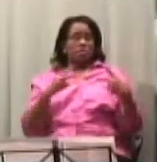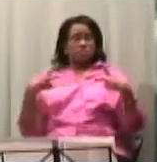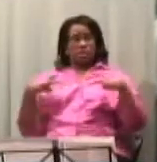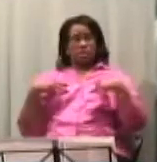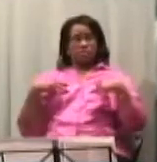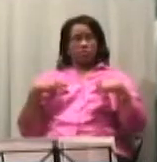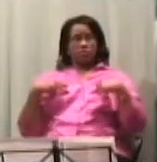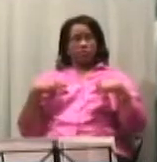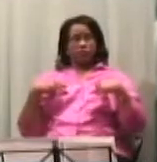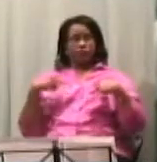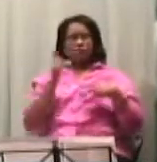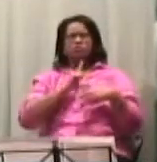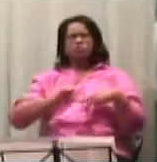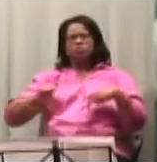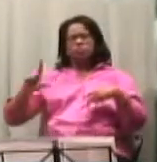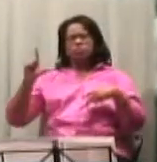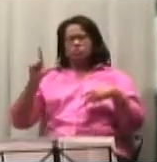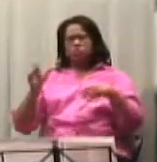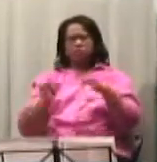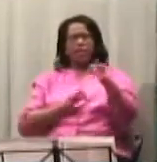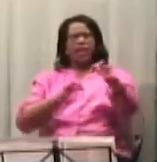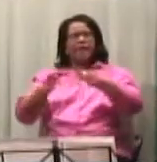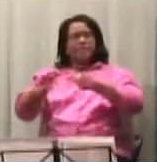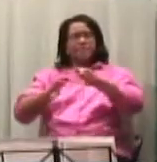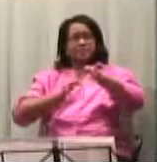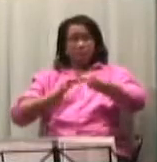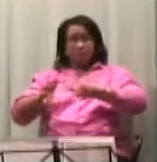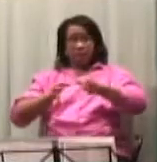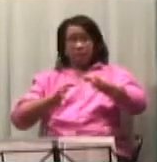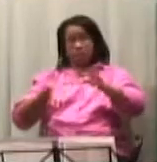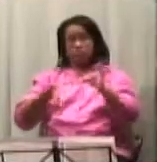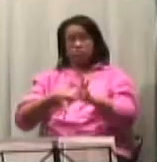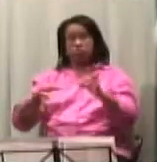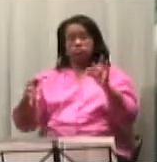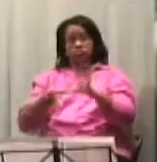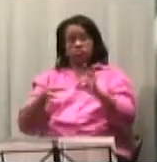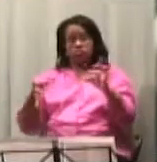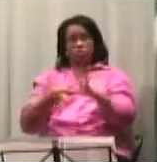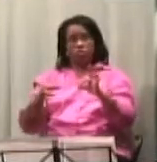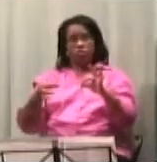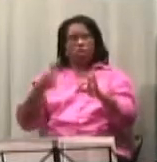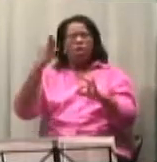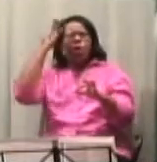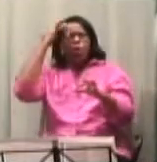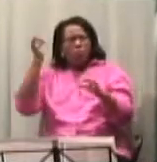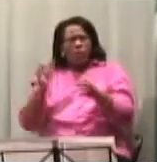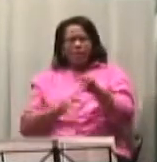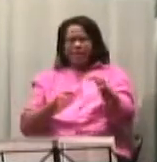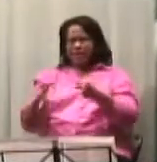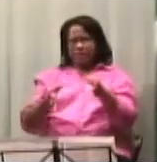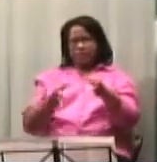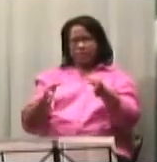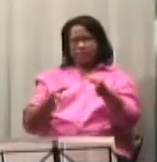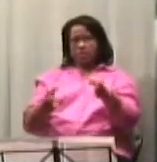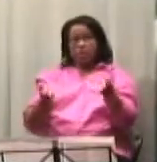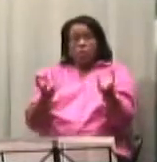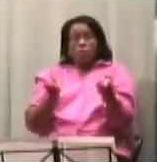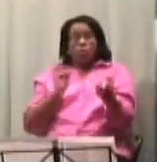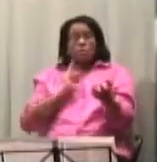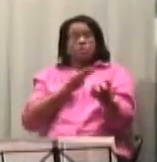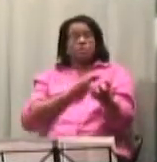of course, he would like that we understand correctly the meaning of this